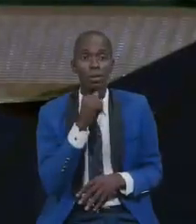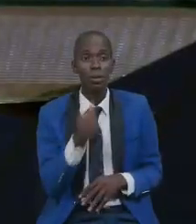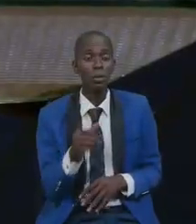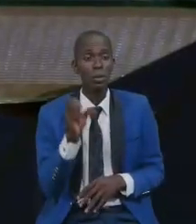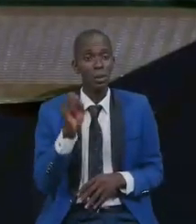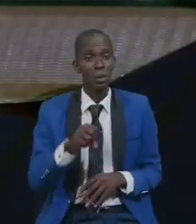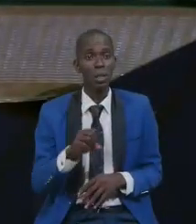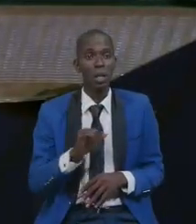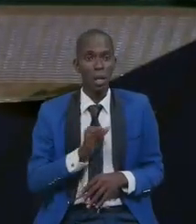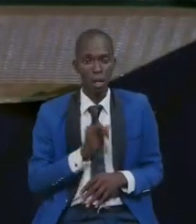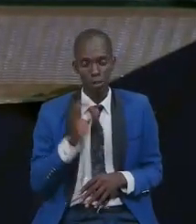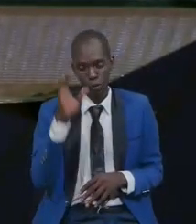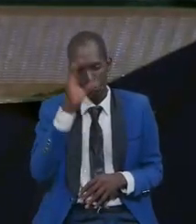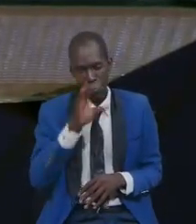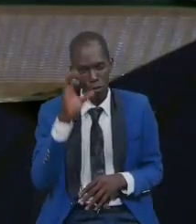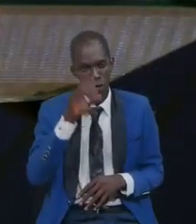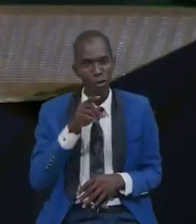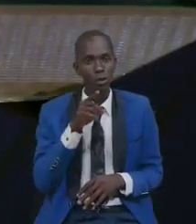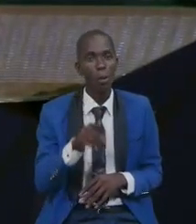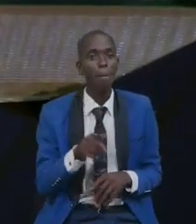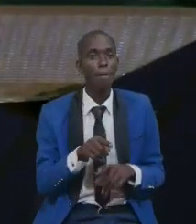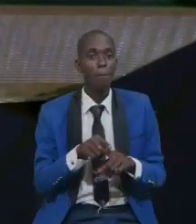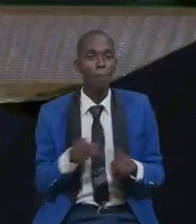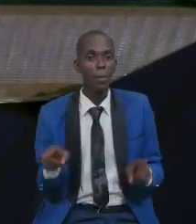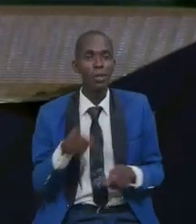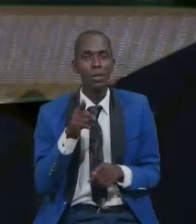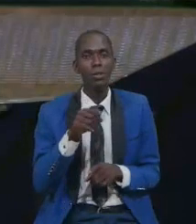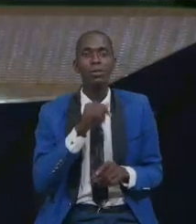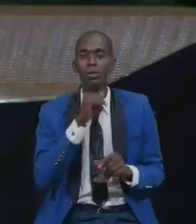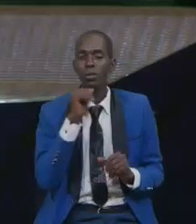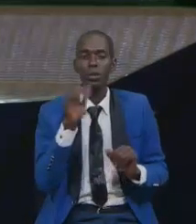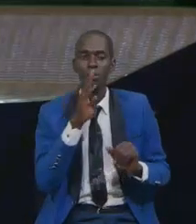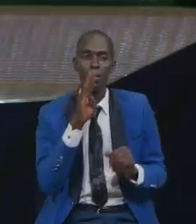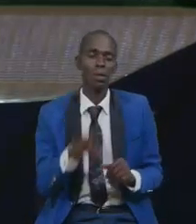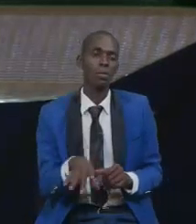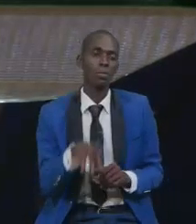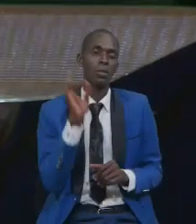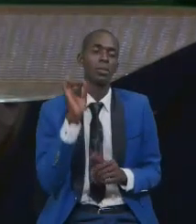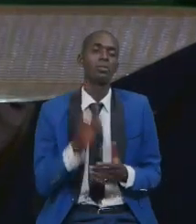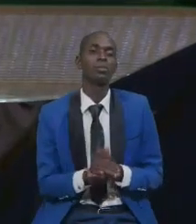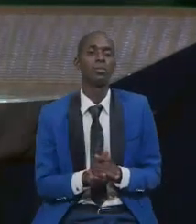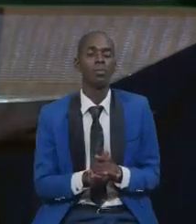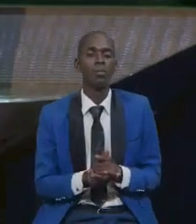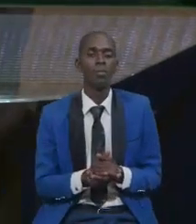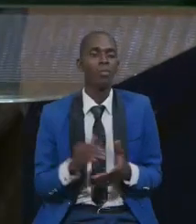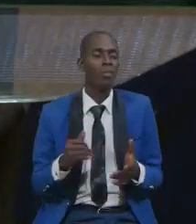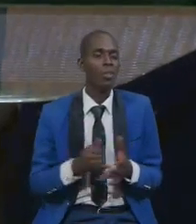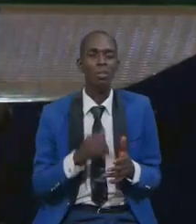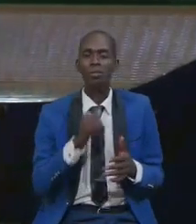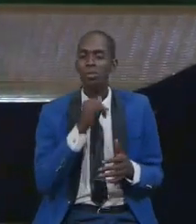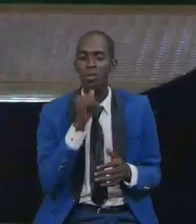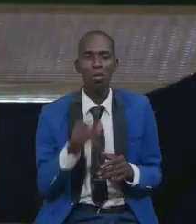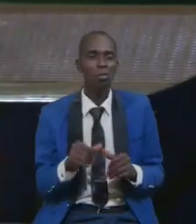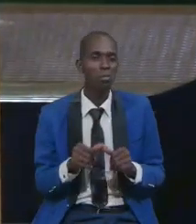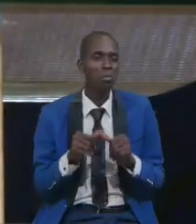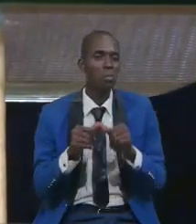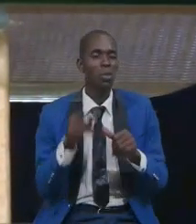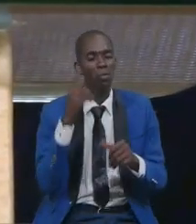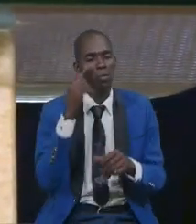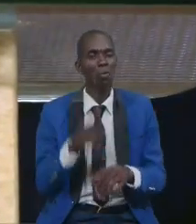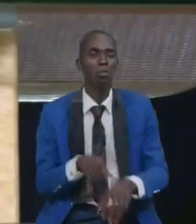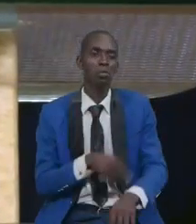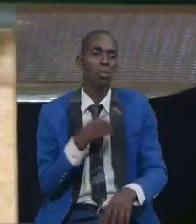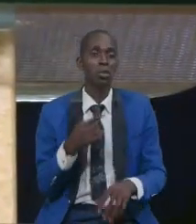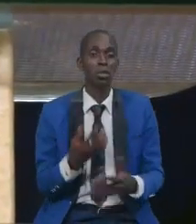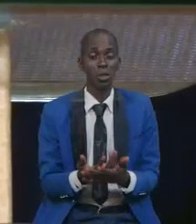sought him, but he could not be found. It doesn't last. Riches without